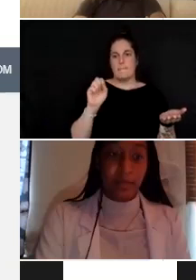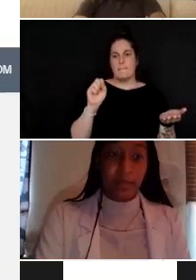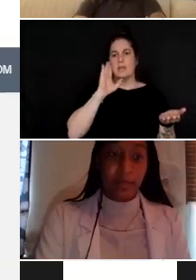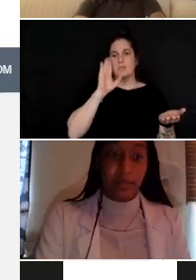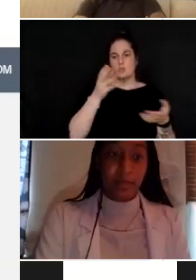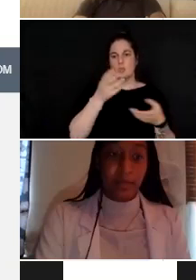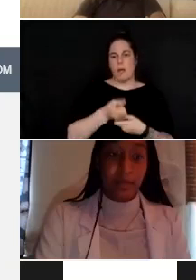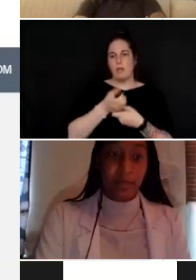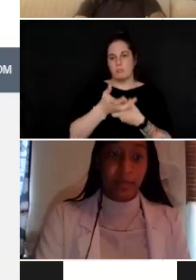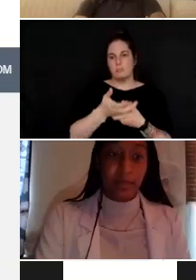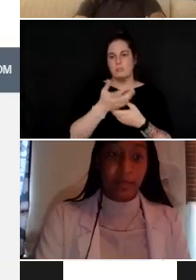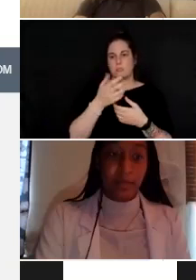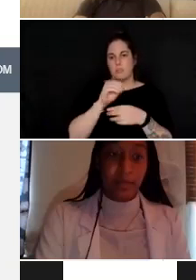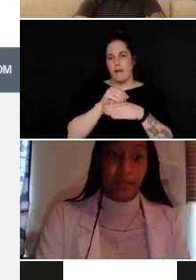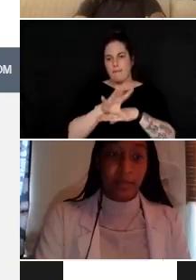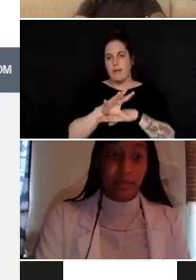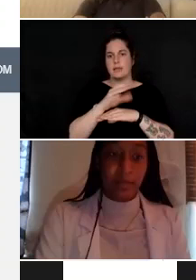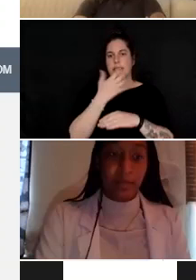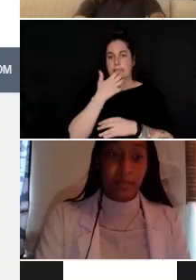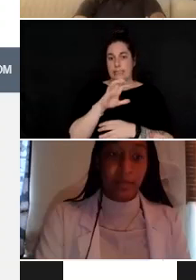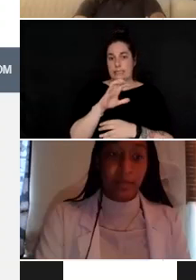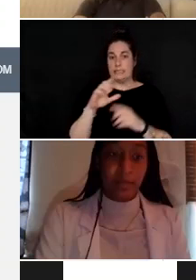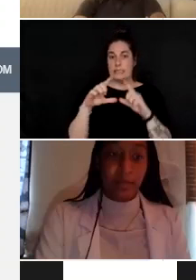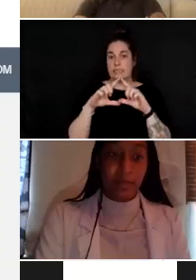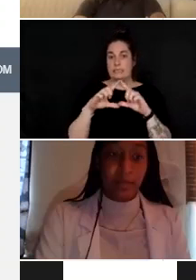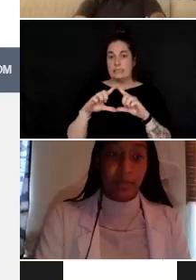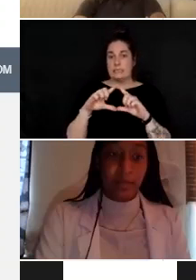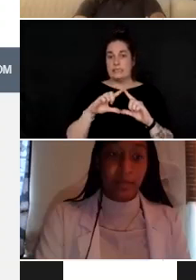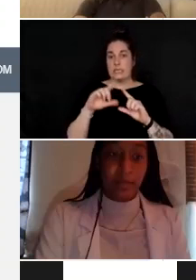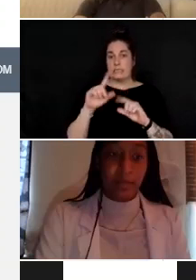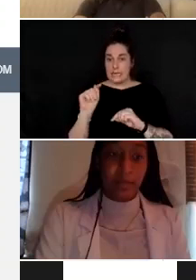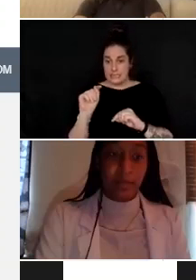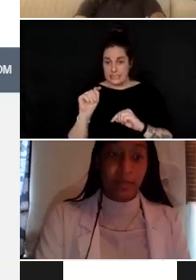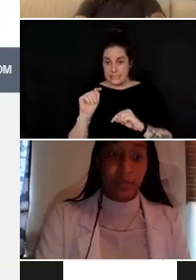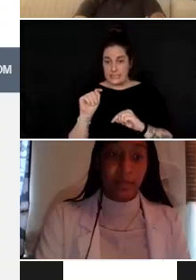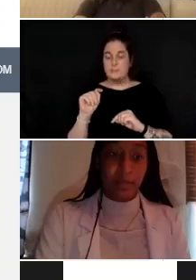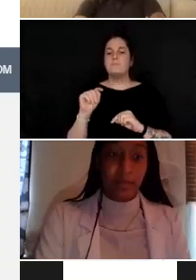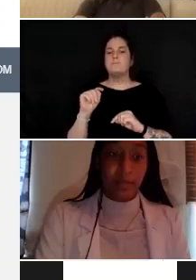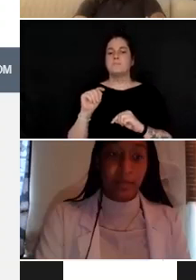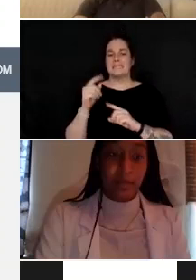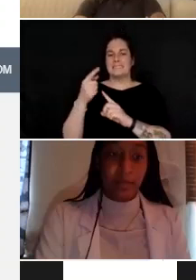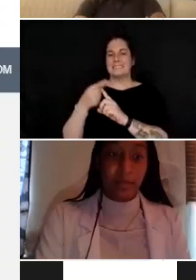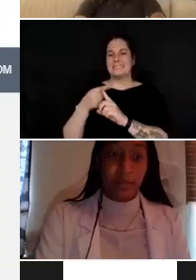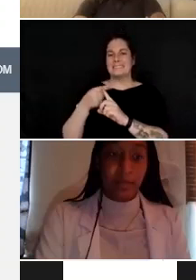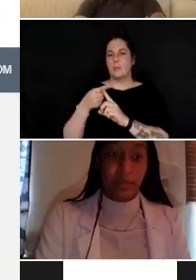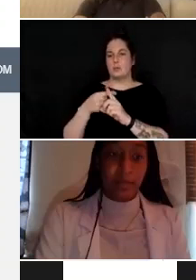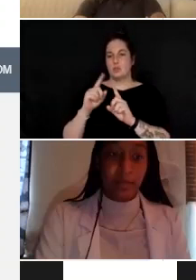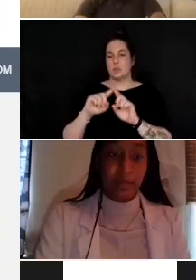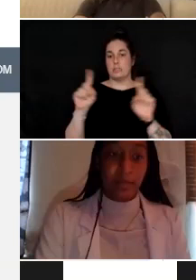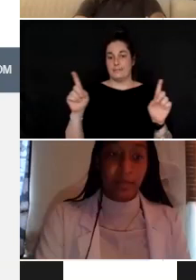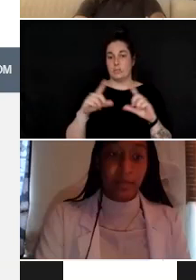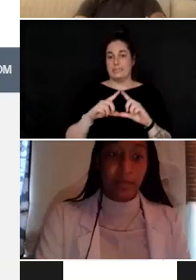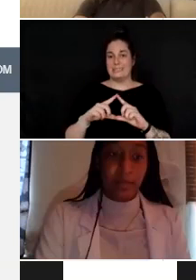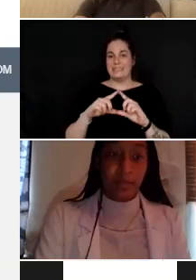The delta T in the formula represents the temperature difference, delta